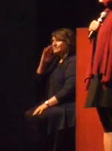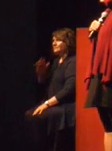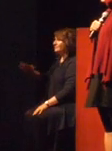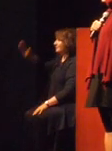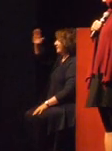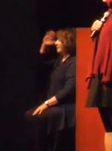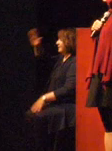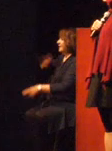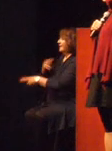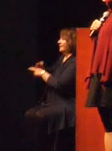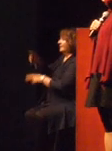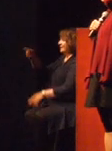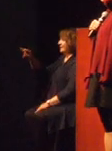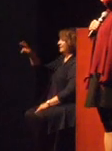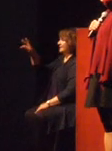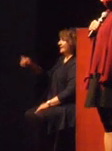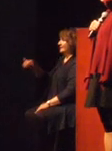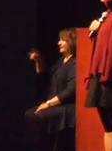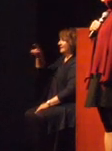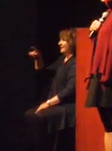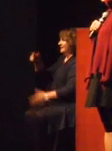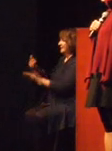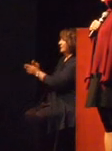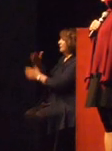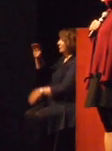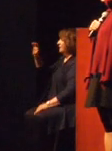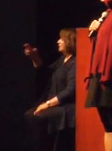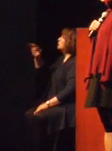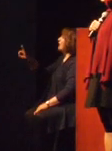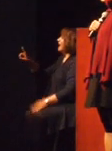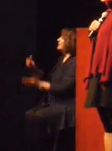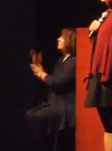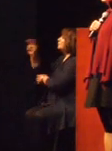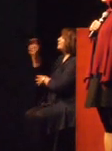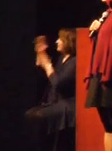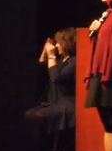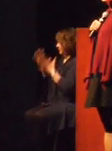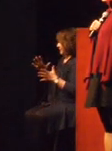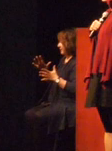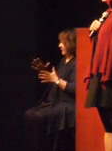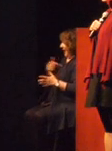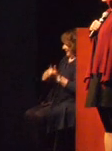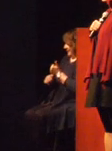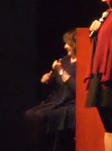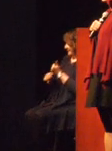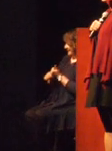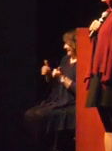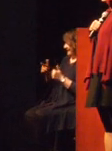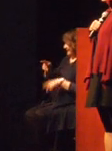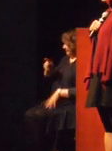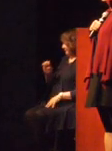Hi, I'm Nancy. I got to meet Chad. He's a new history instructor. I work here in the kinesiology department. Chad and I had some